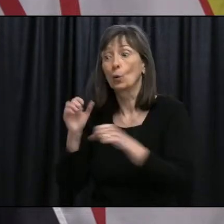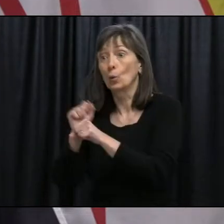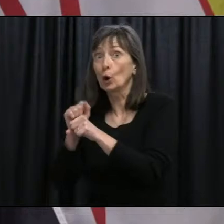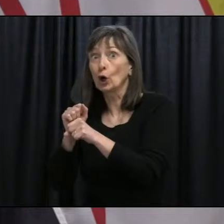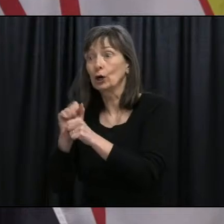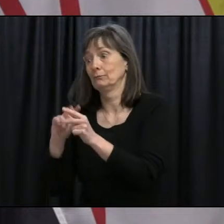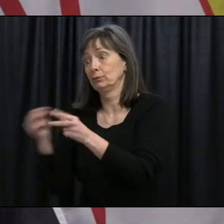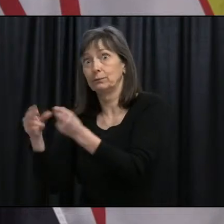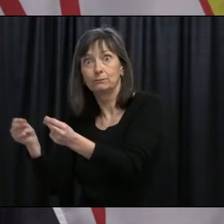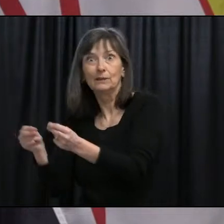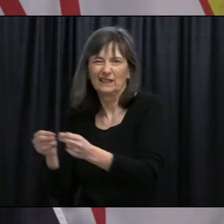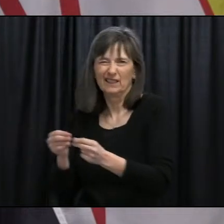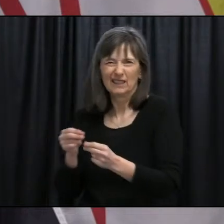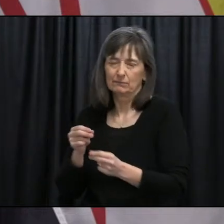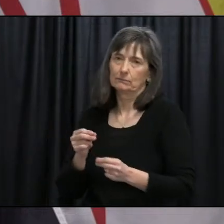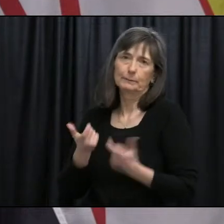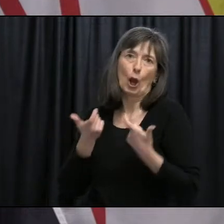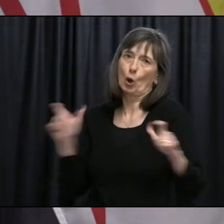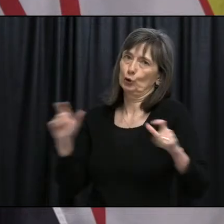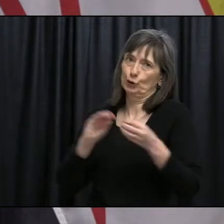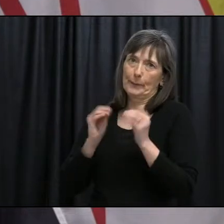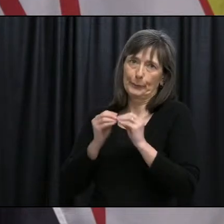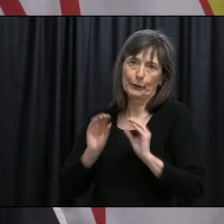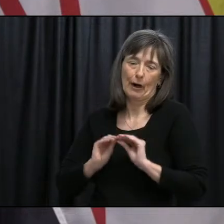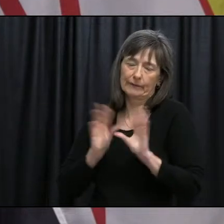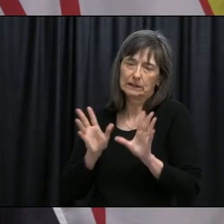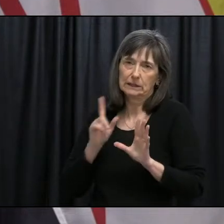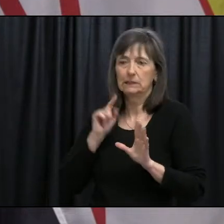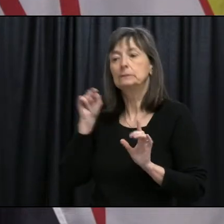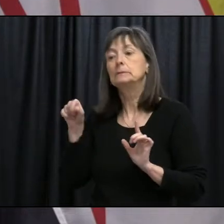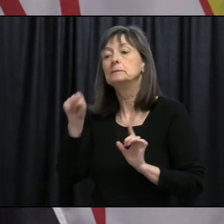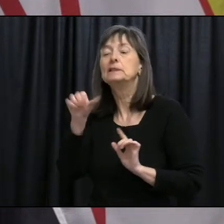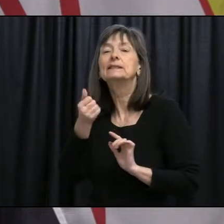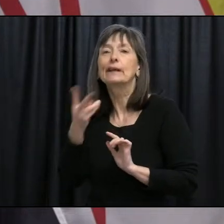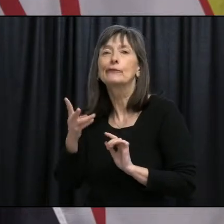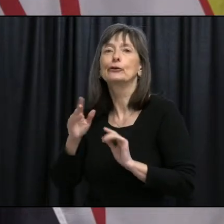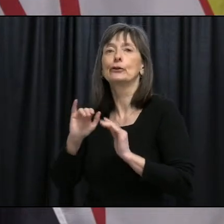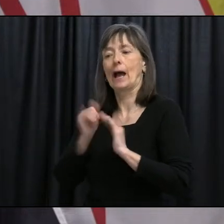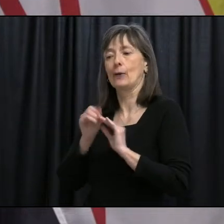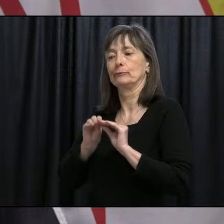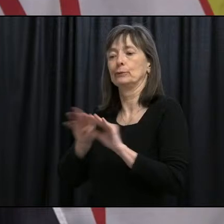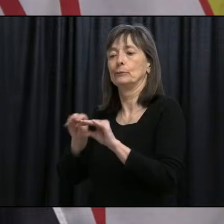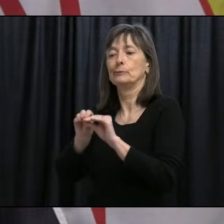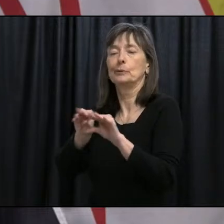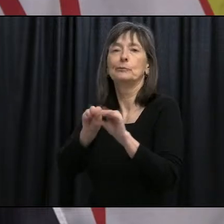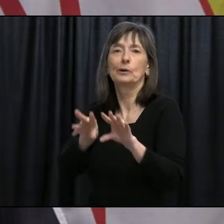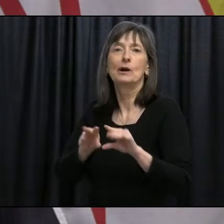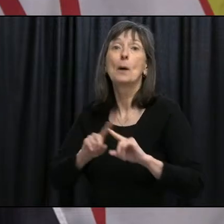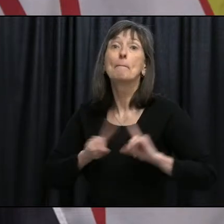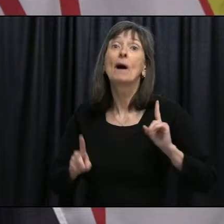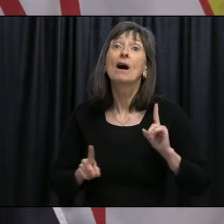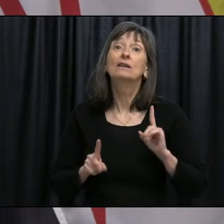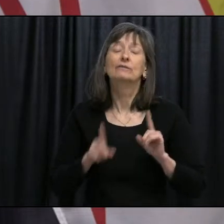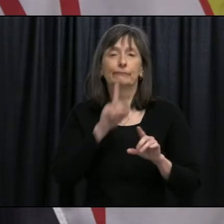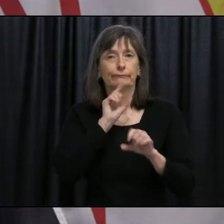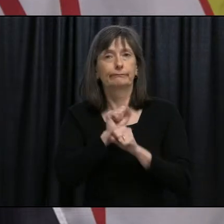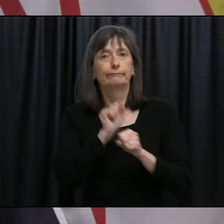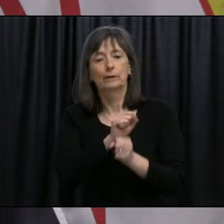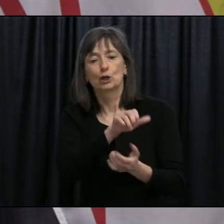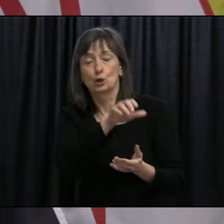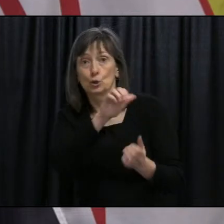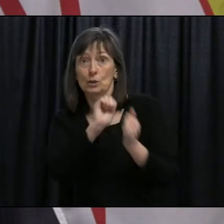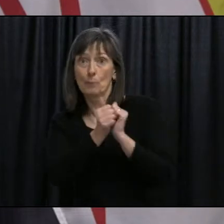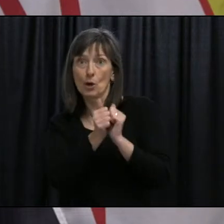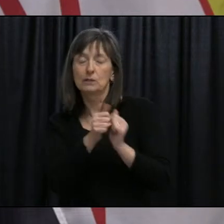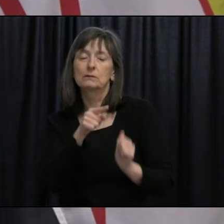links, with that number of people. Obviously, there are lots of other areas where that spread would have happened.